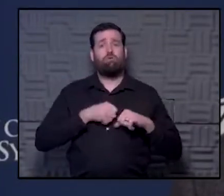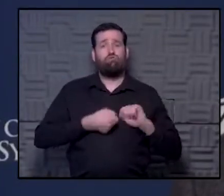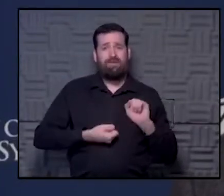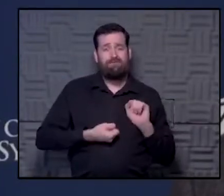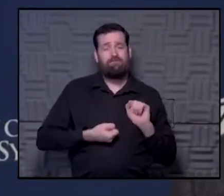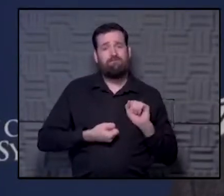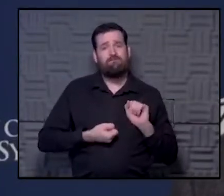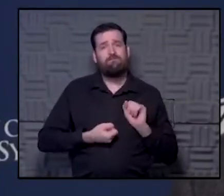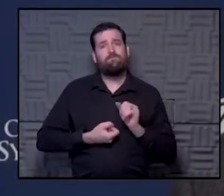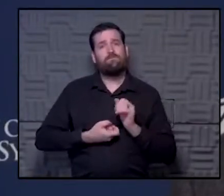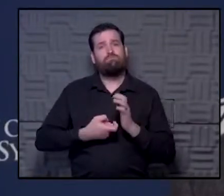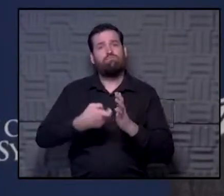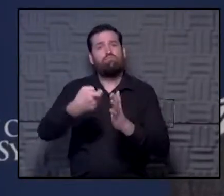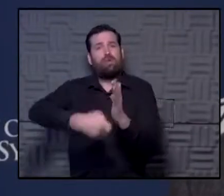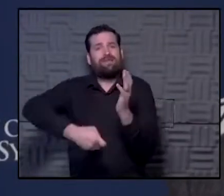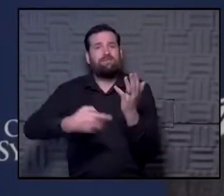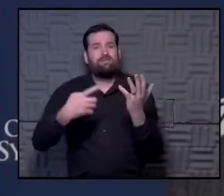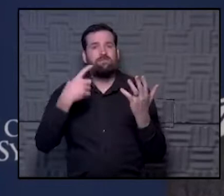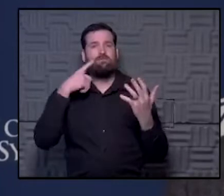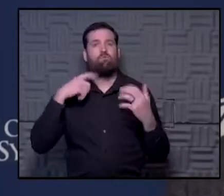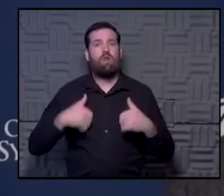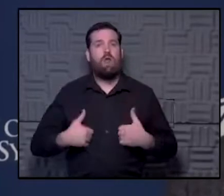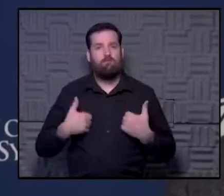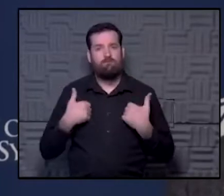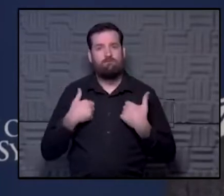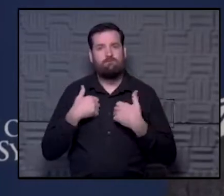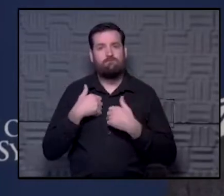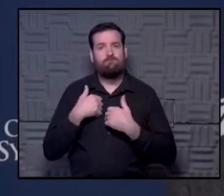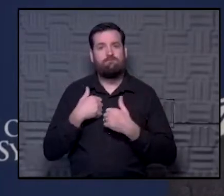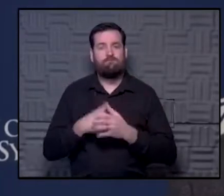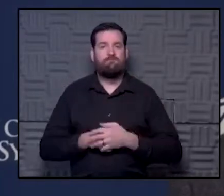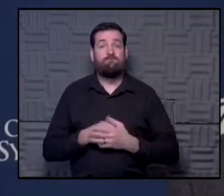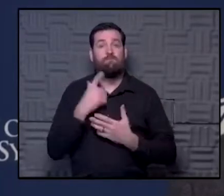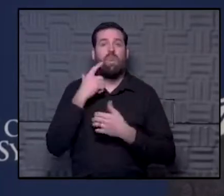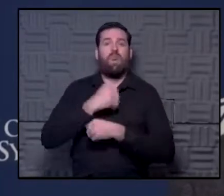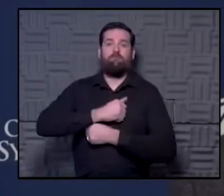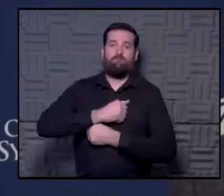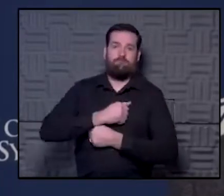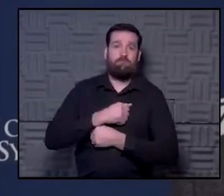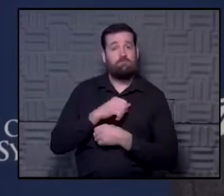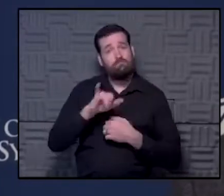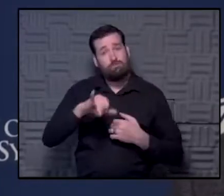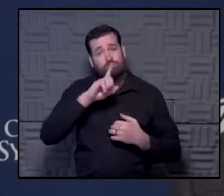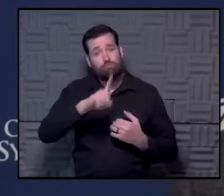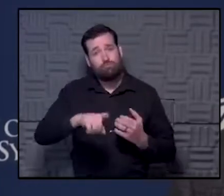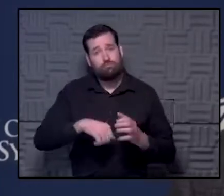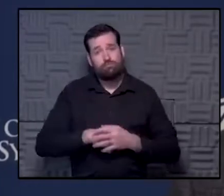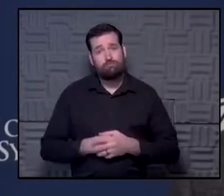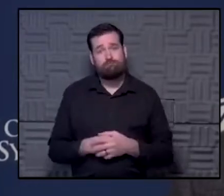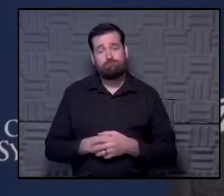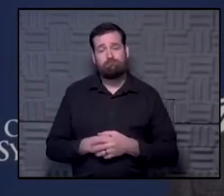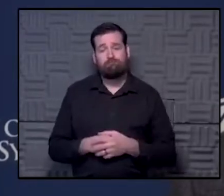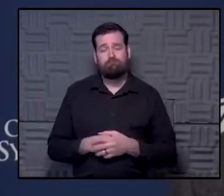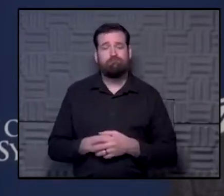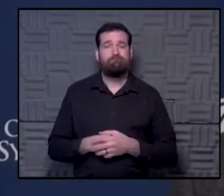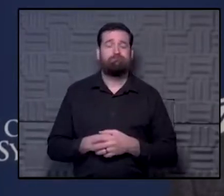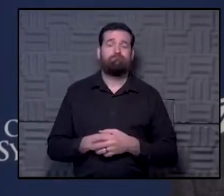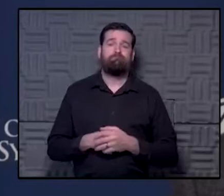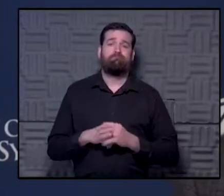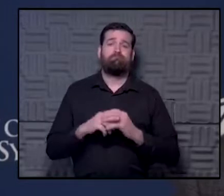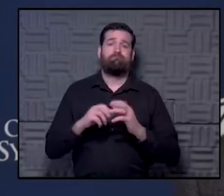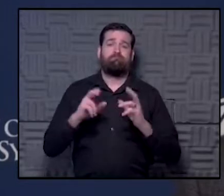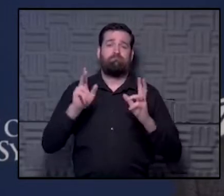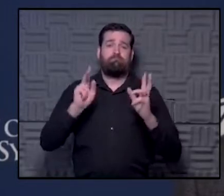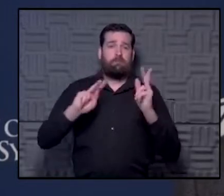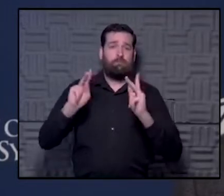we pay for love. And it's a true statement. And it's, I think that people